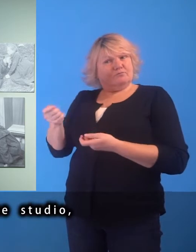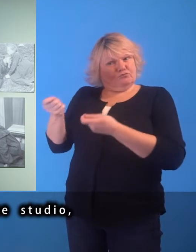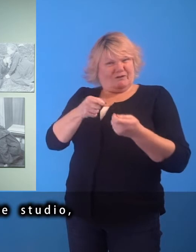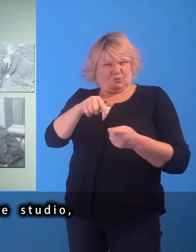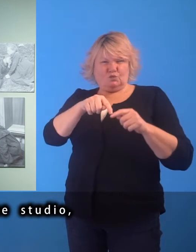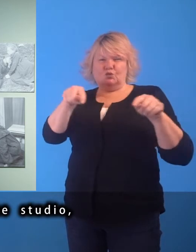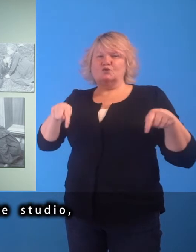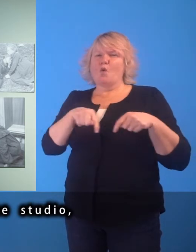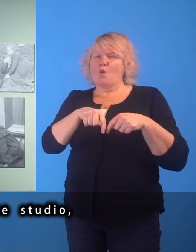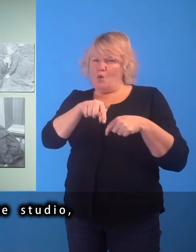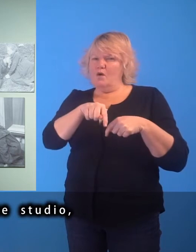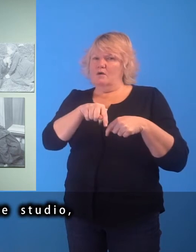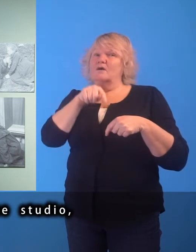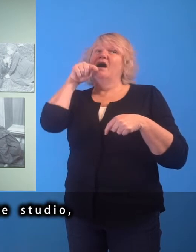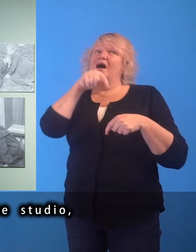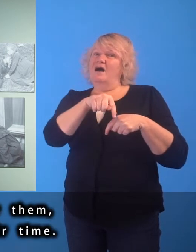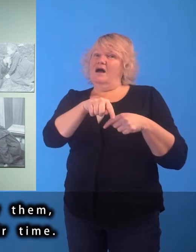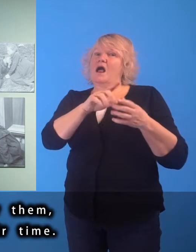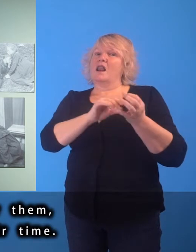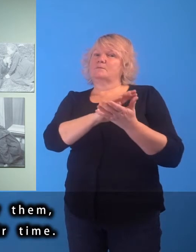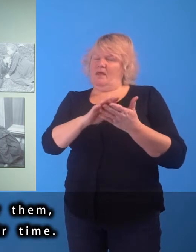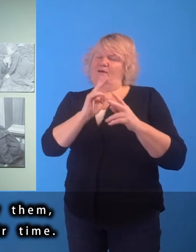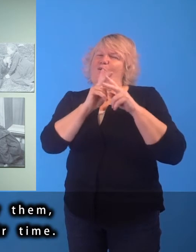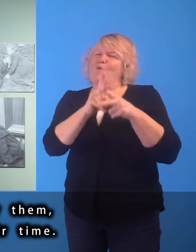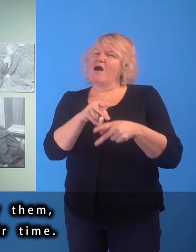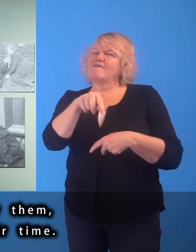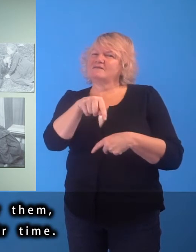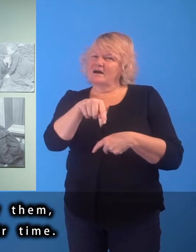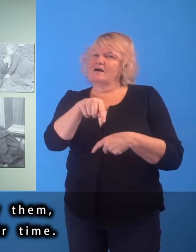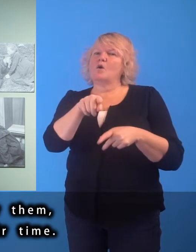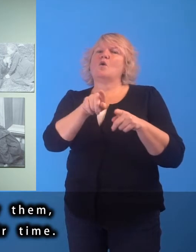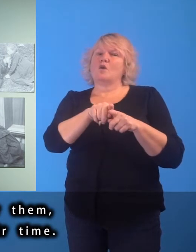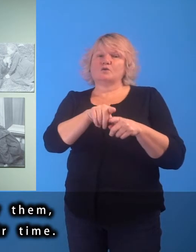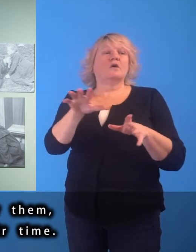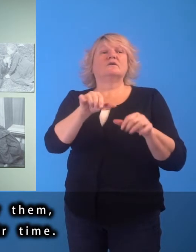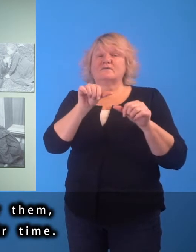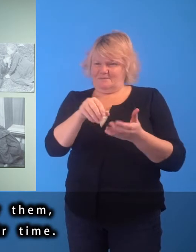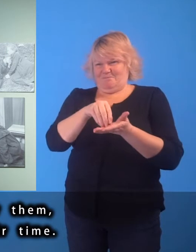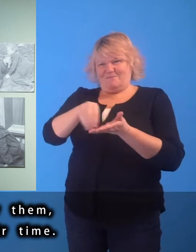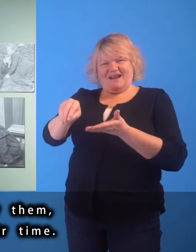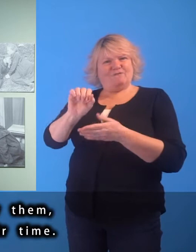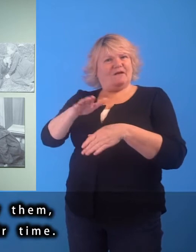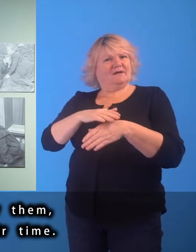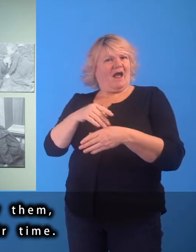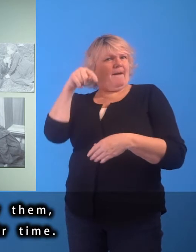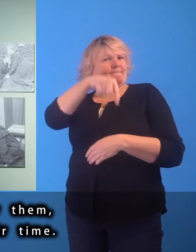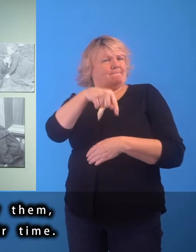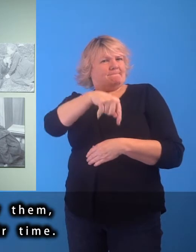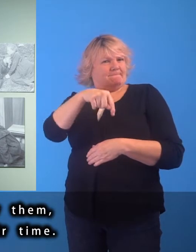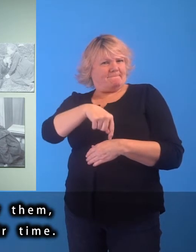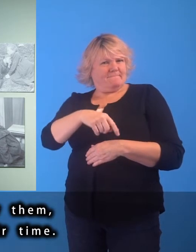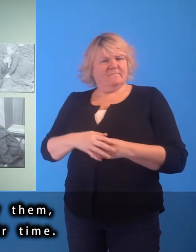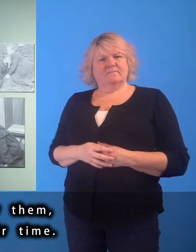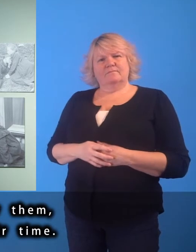Their mothers brought them to the studio, where Elizabeth would look after them, and the girls were paid for their